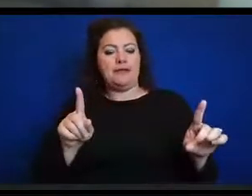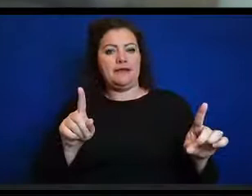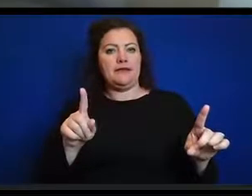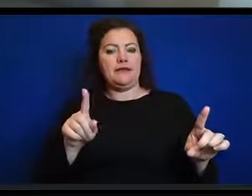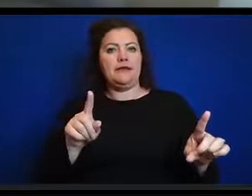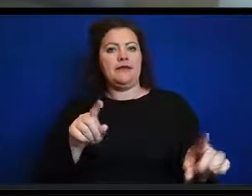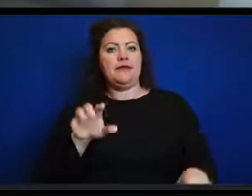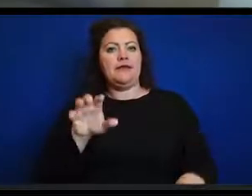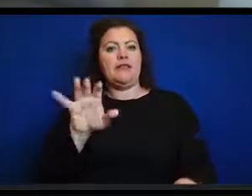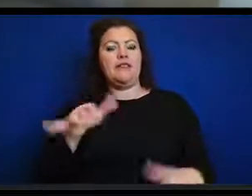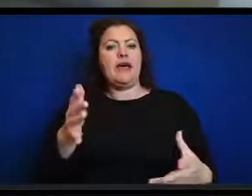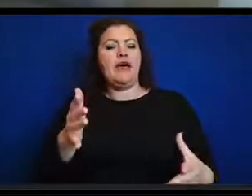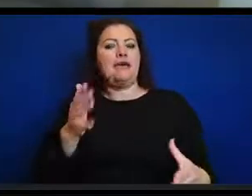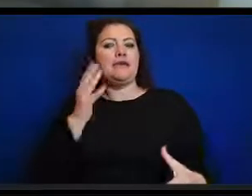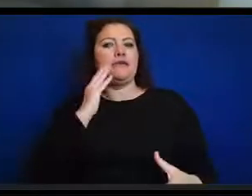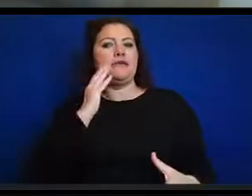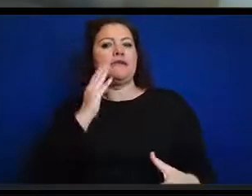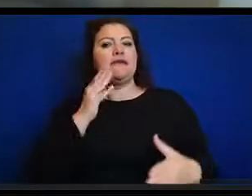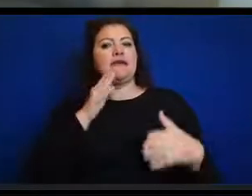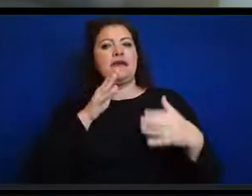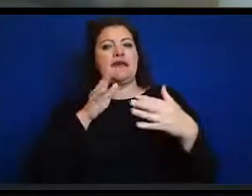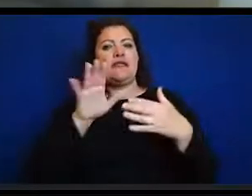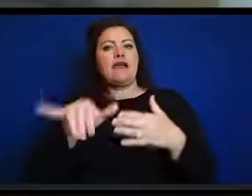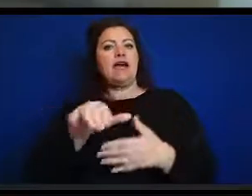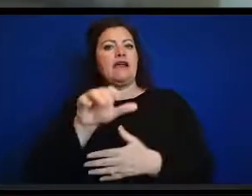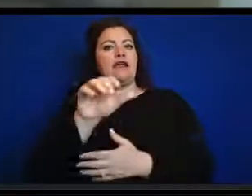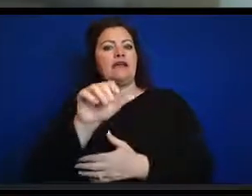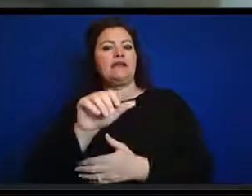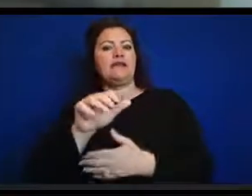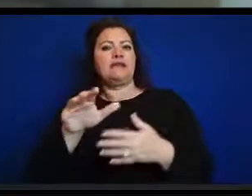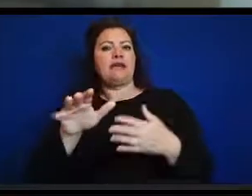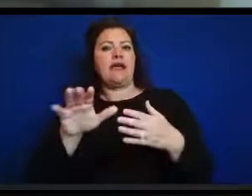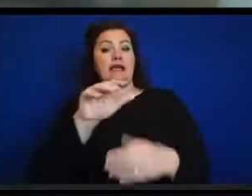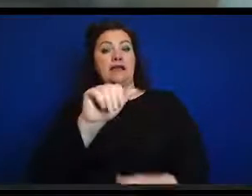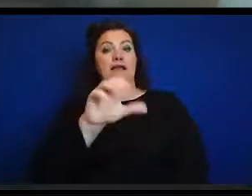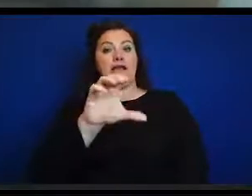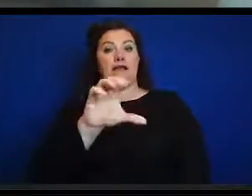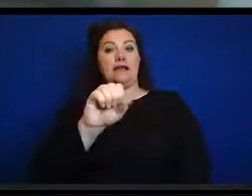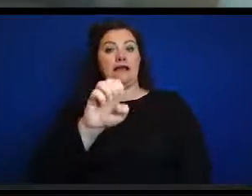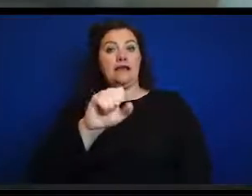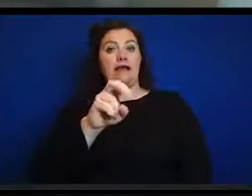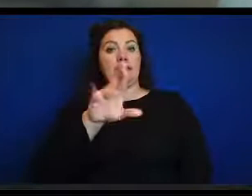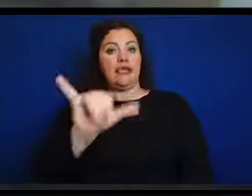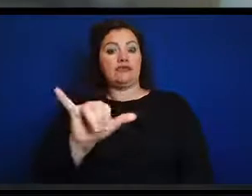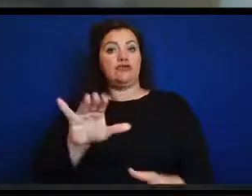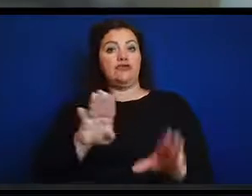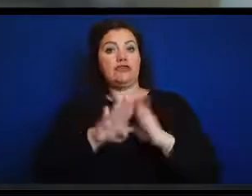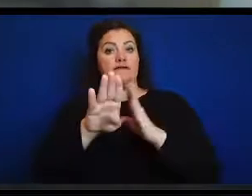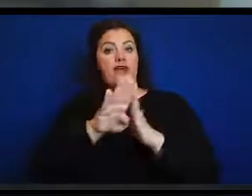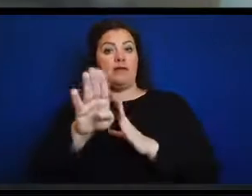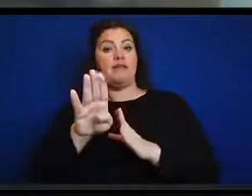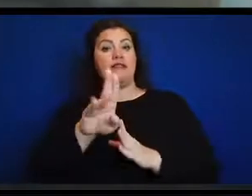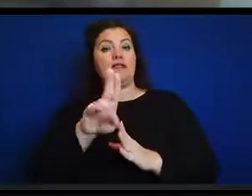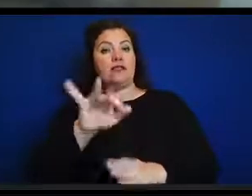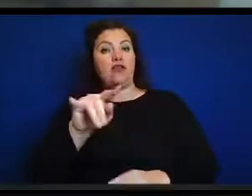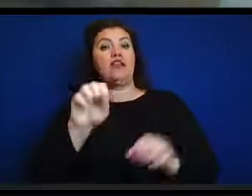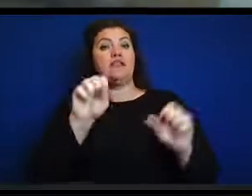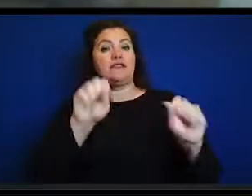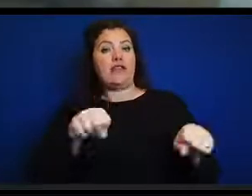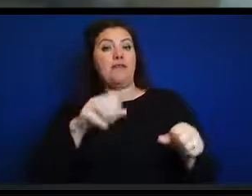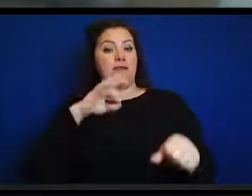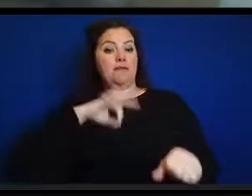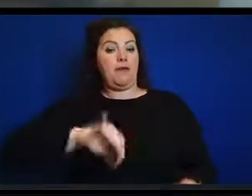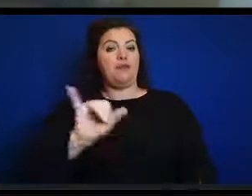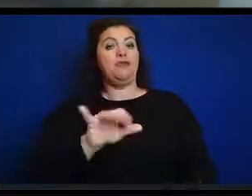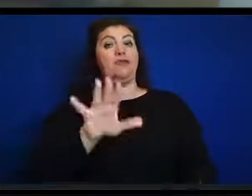ADUs or accessory development units can be beneficial. That also is regulated